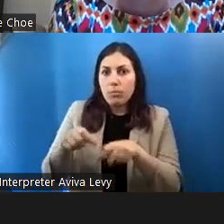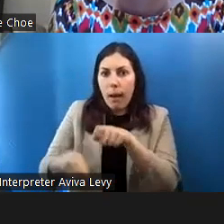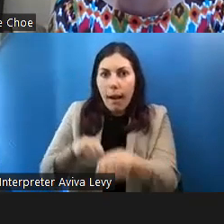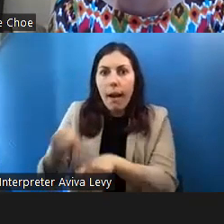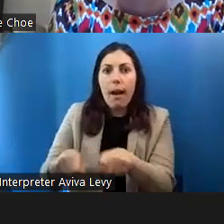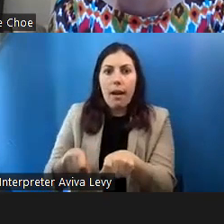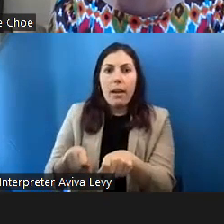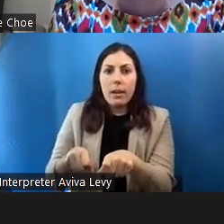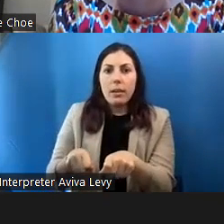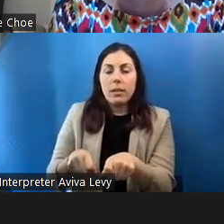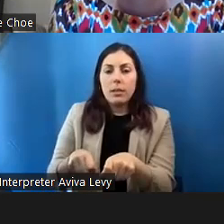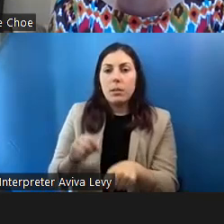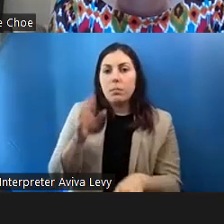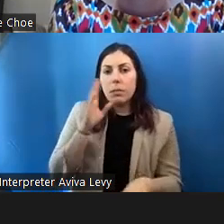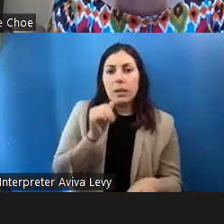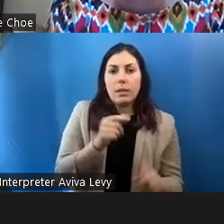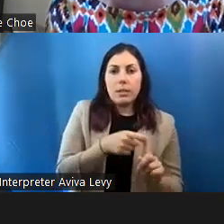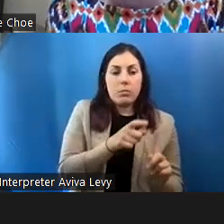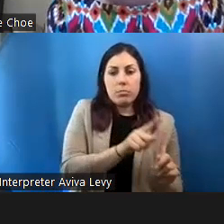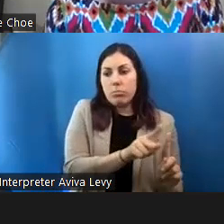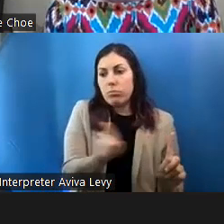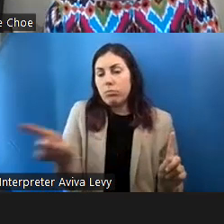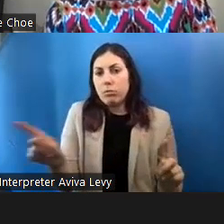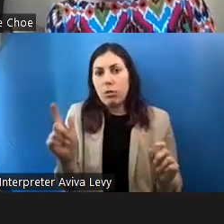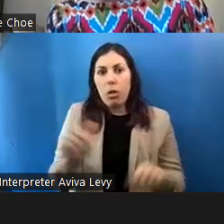Do we have any comments on that?